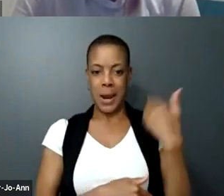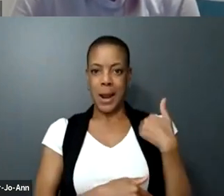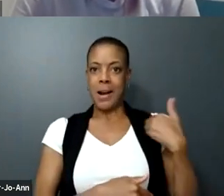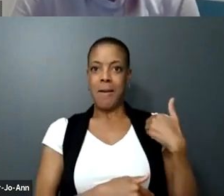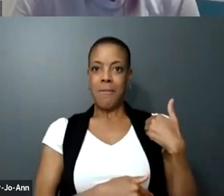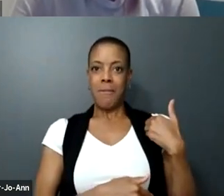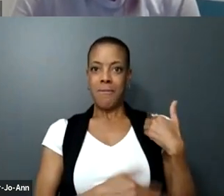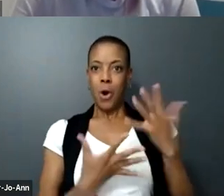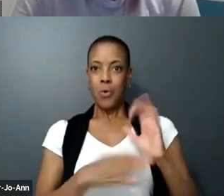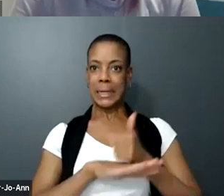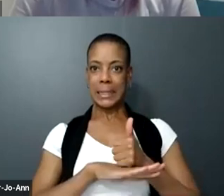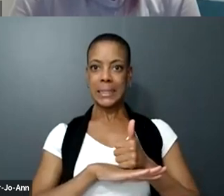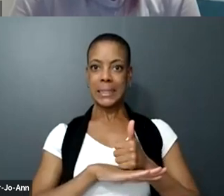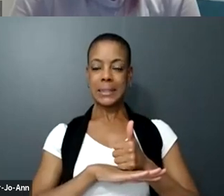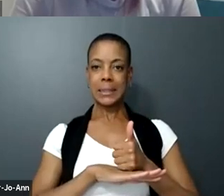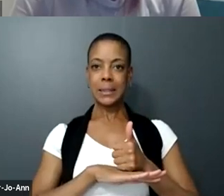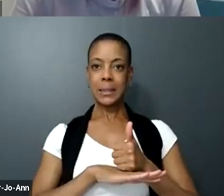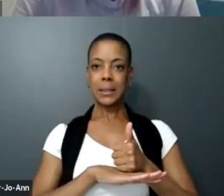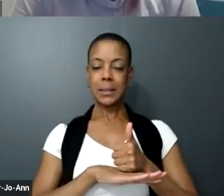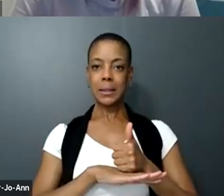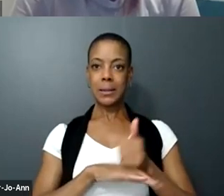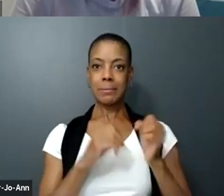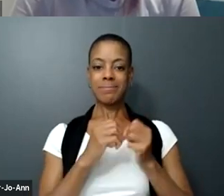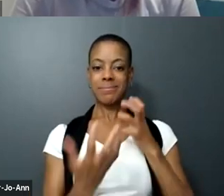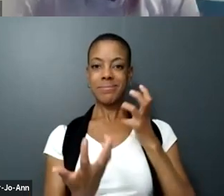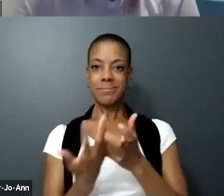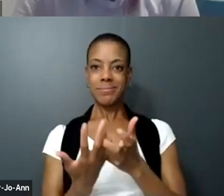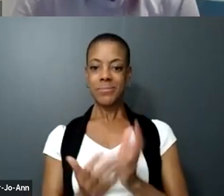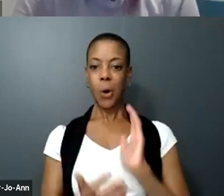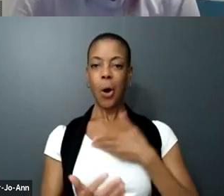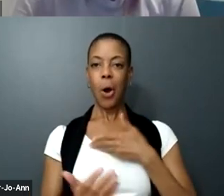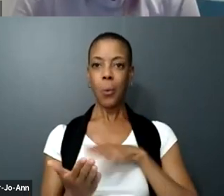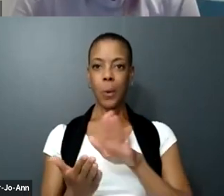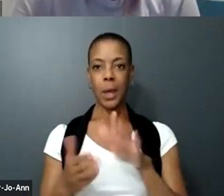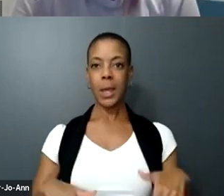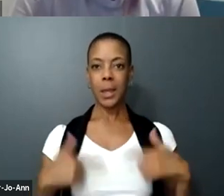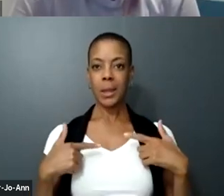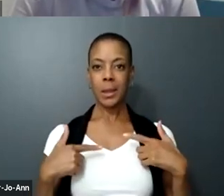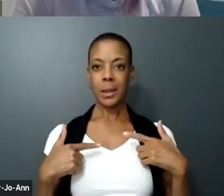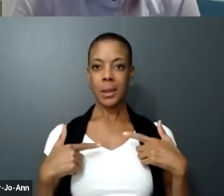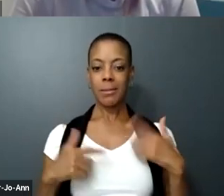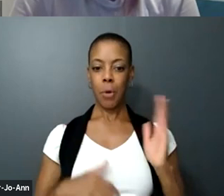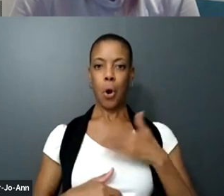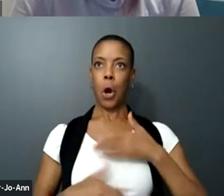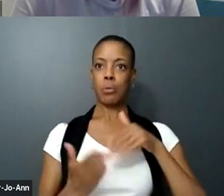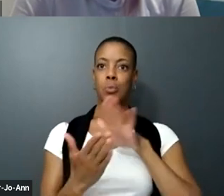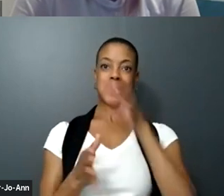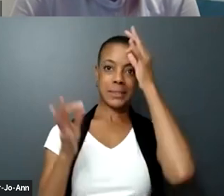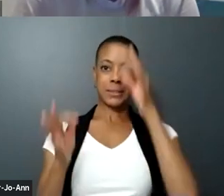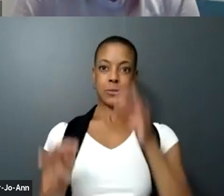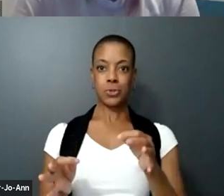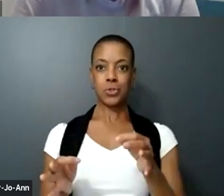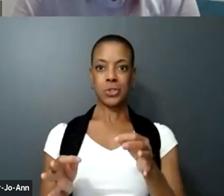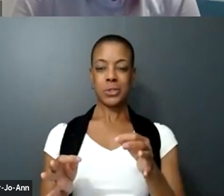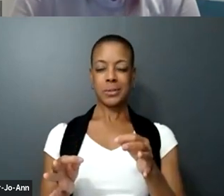are more congruent to our way of living, I guess, and our way of decision-making, mostly important